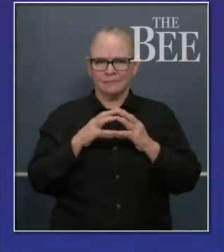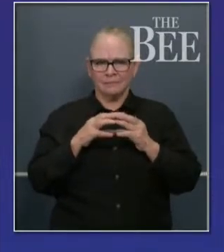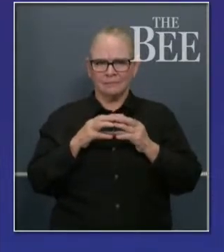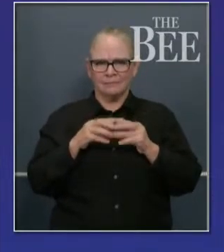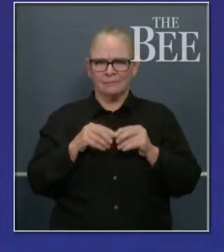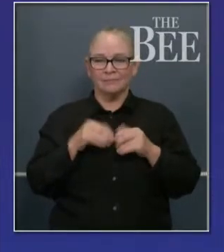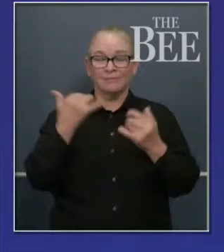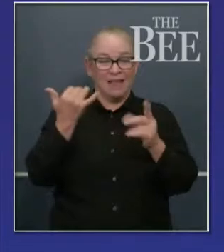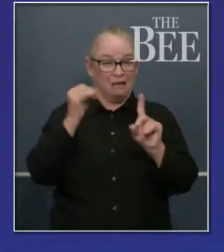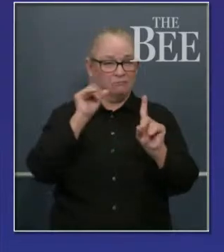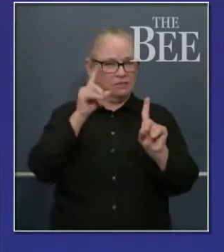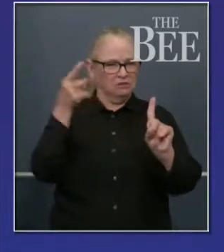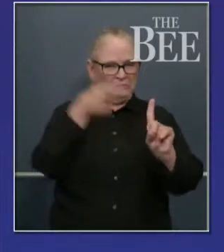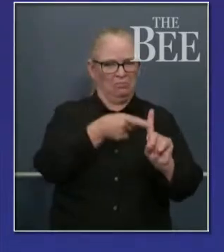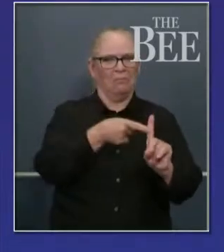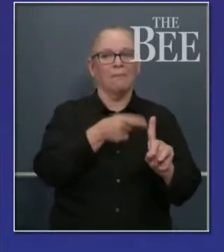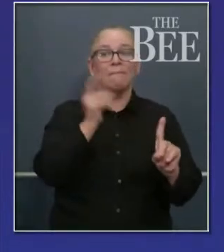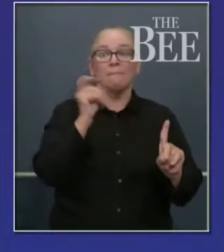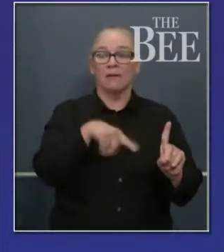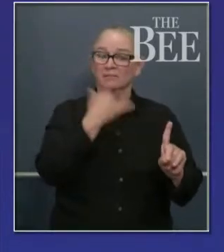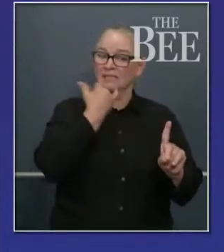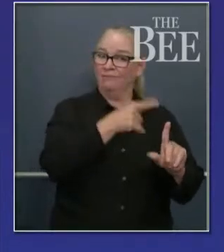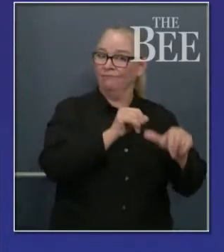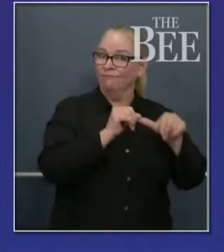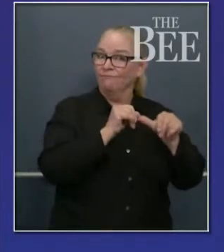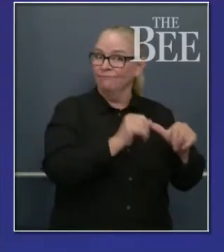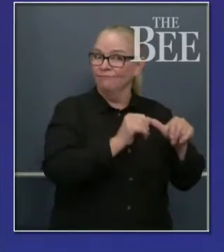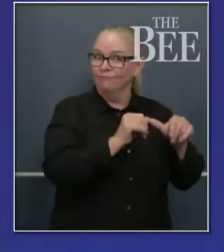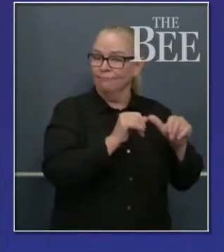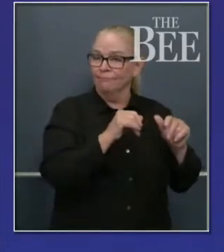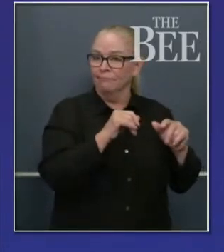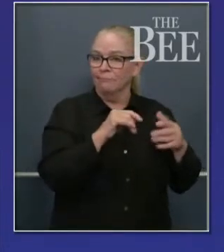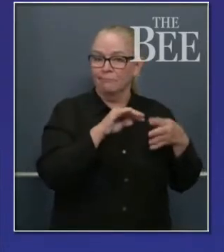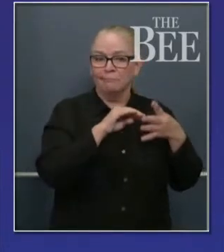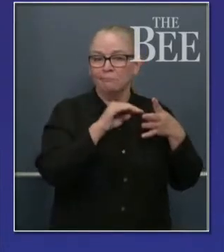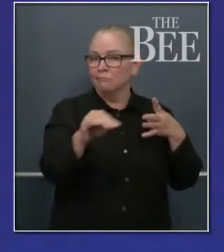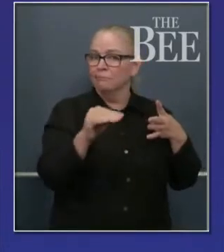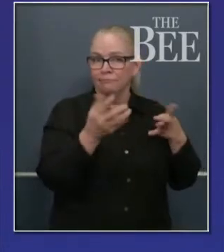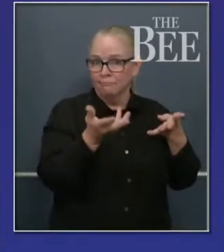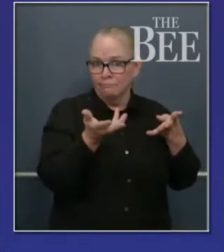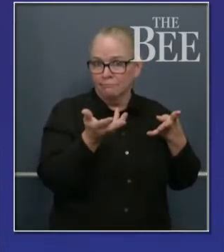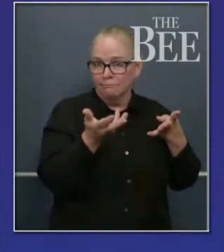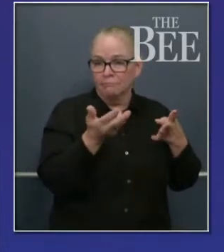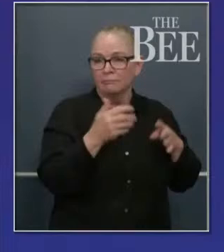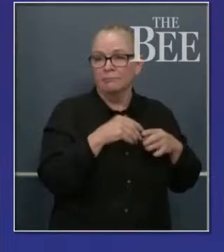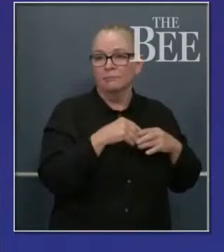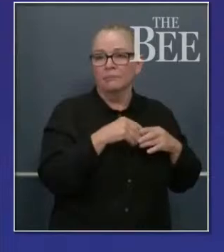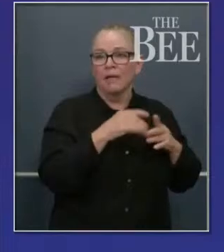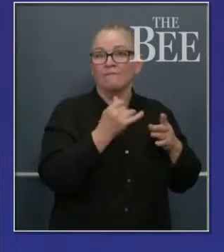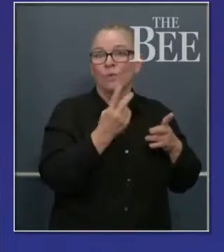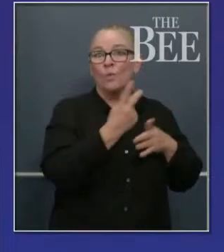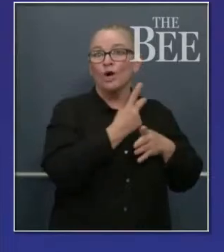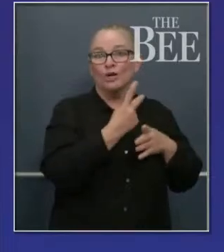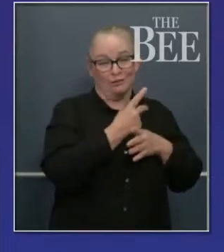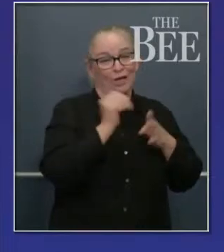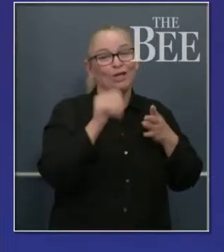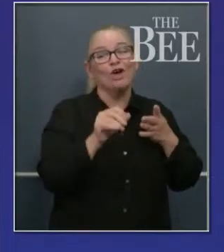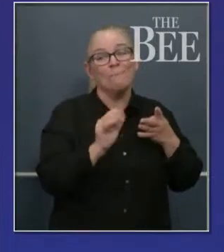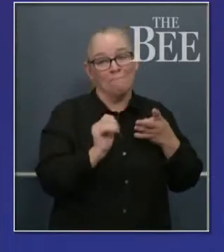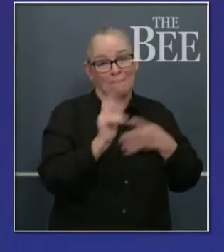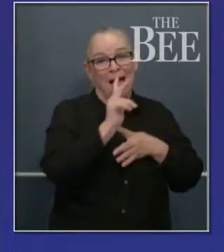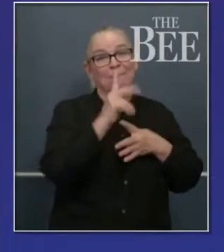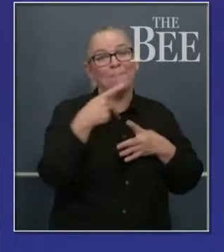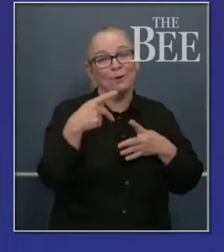for 2 consecutive weeks, the need to go to a more restrictive tier. If that's what the data shows, that's what the state is going to expect.